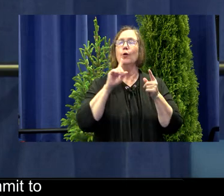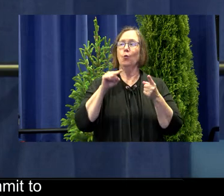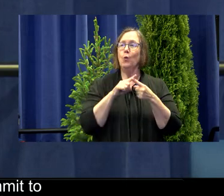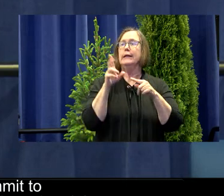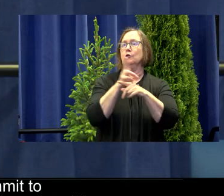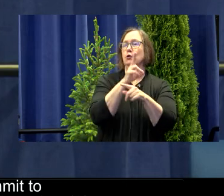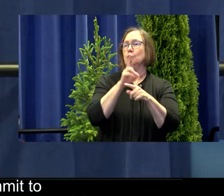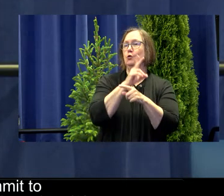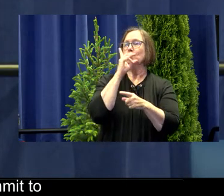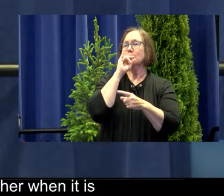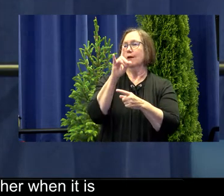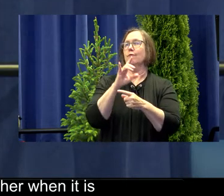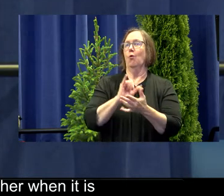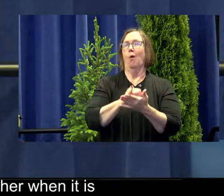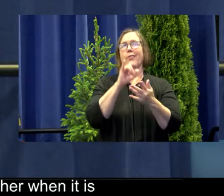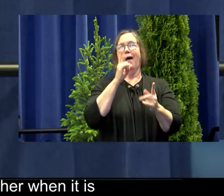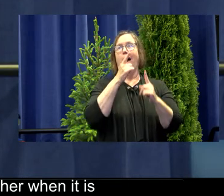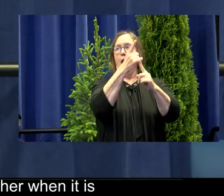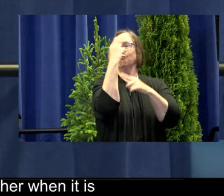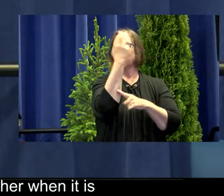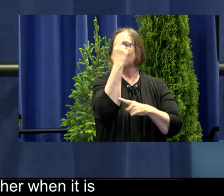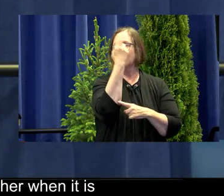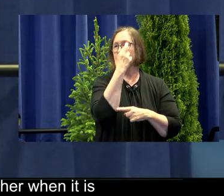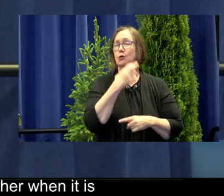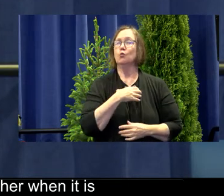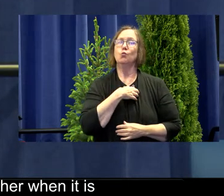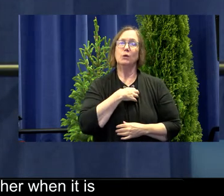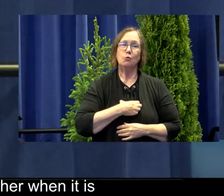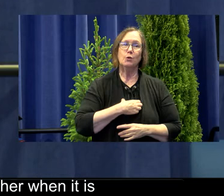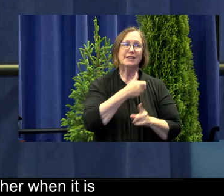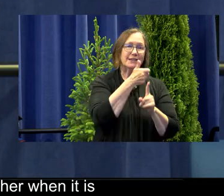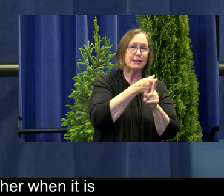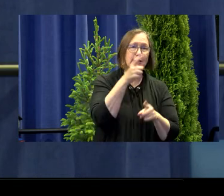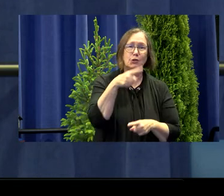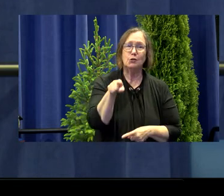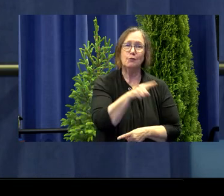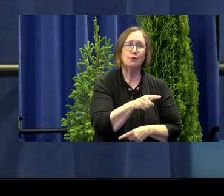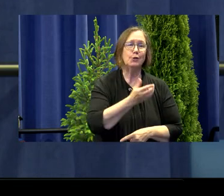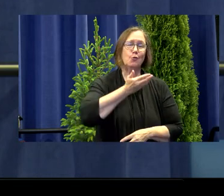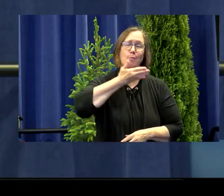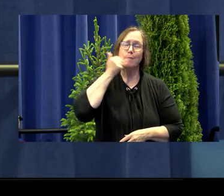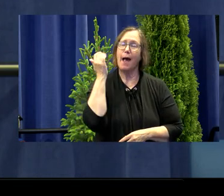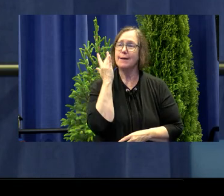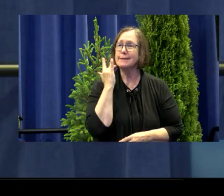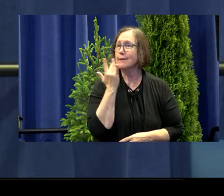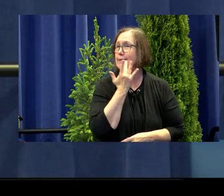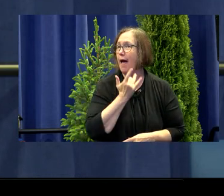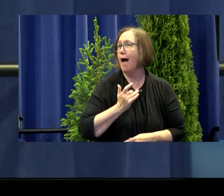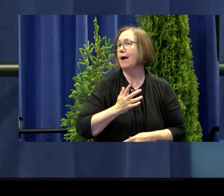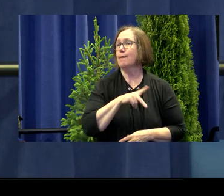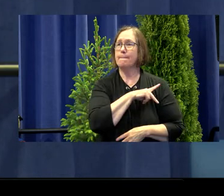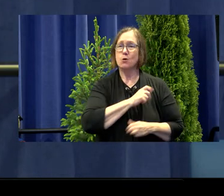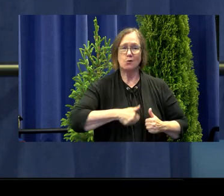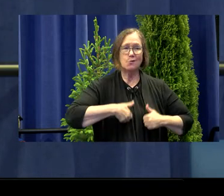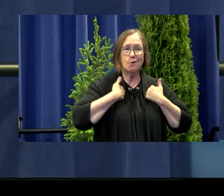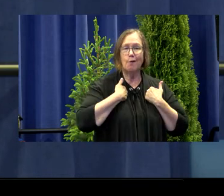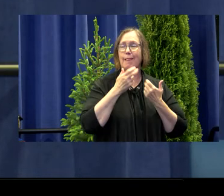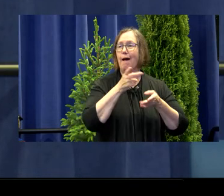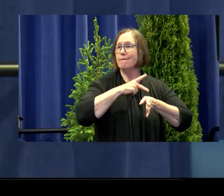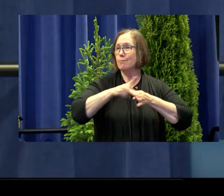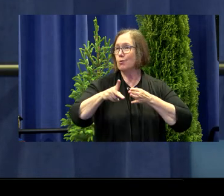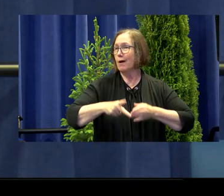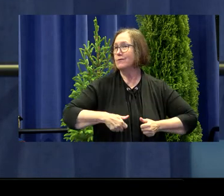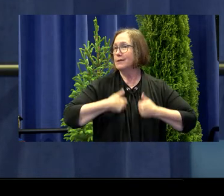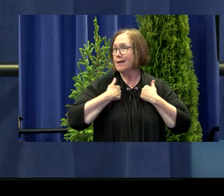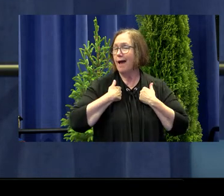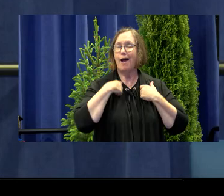purpose. We wish each of you the very best in your personal and professional life. We